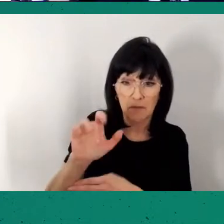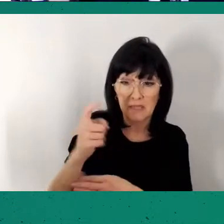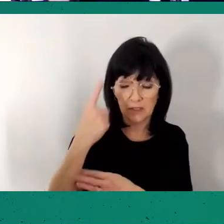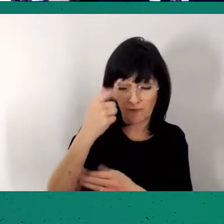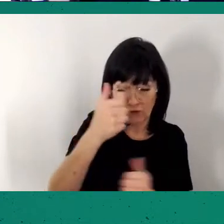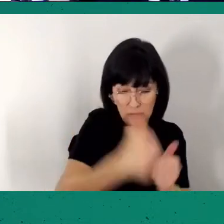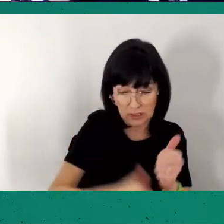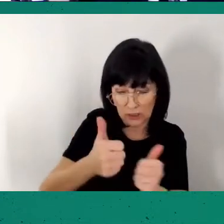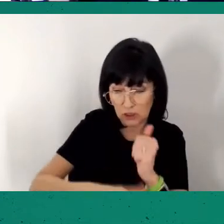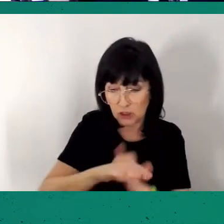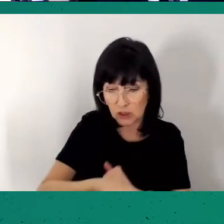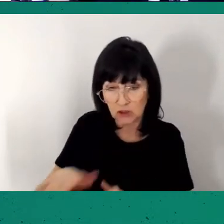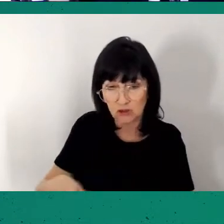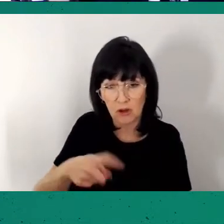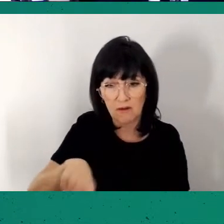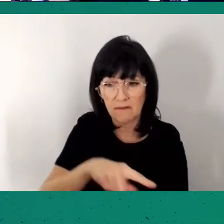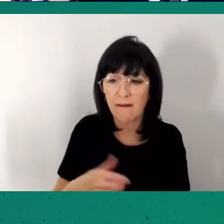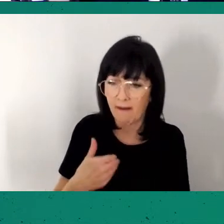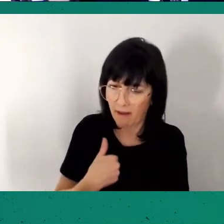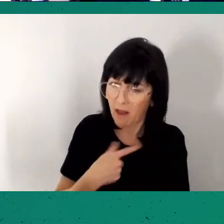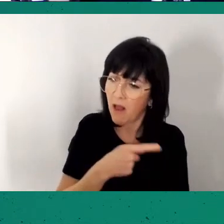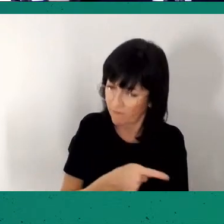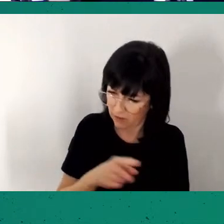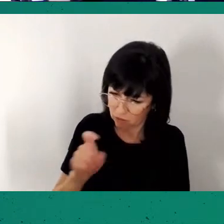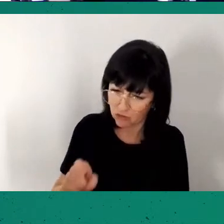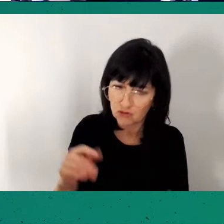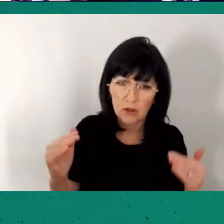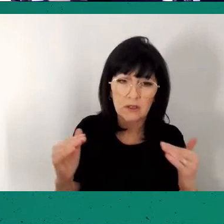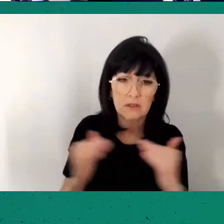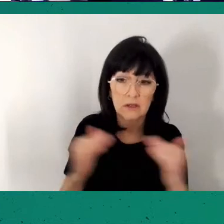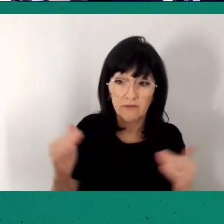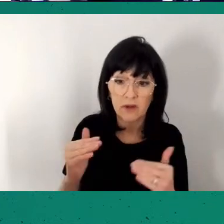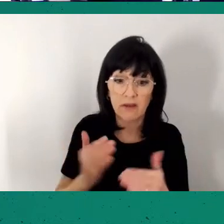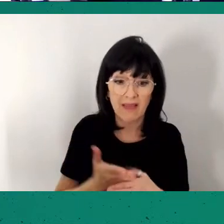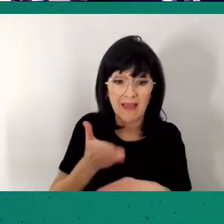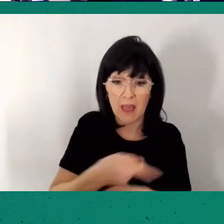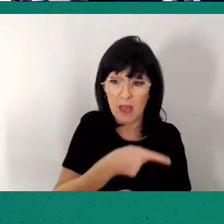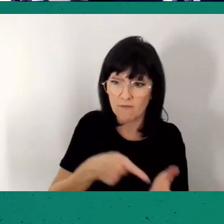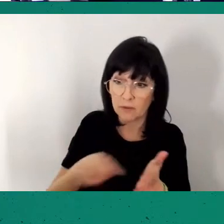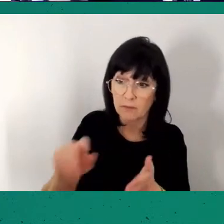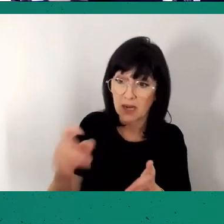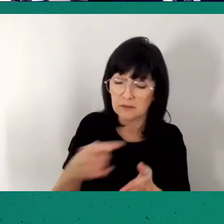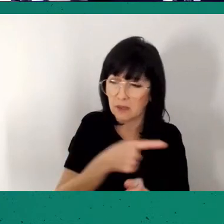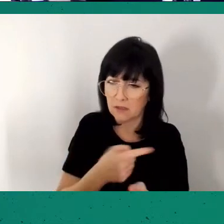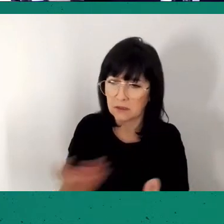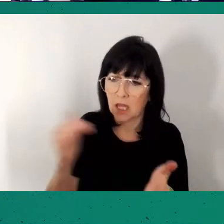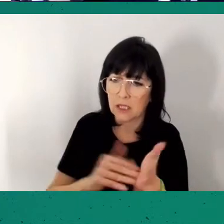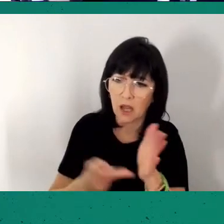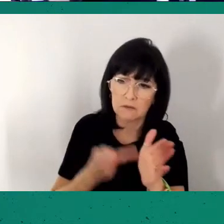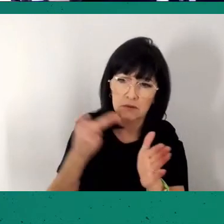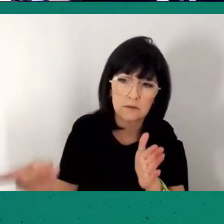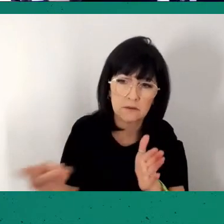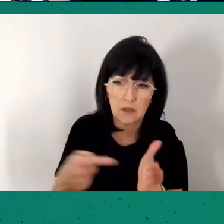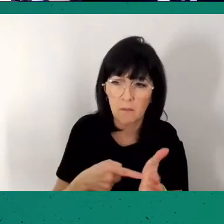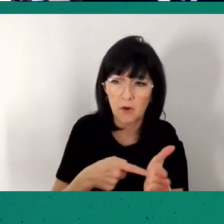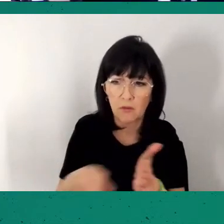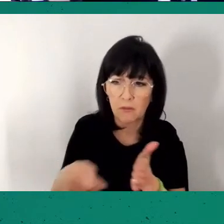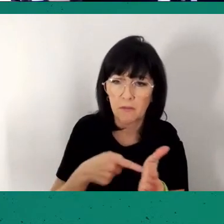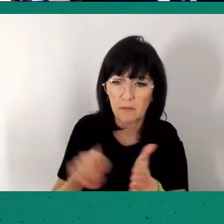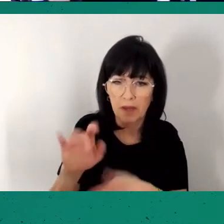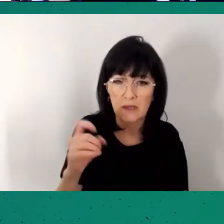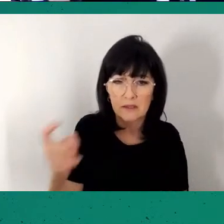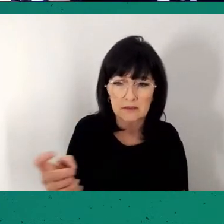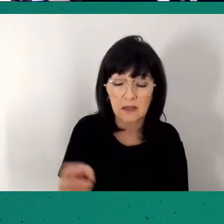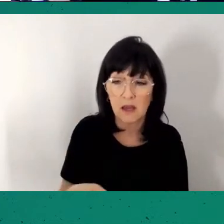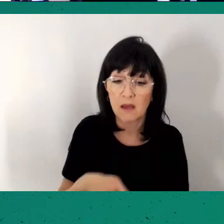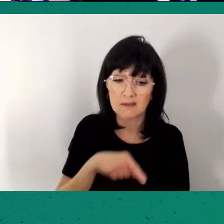child that they have in school. They're double taxed." African Americans were taxed to support white